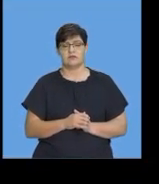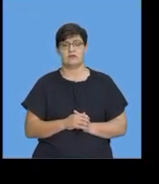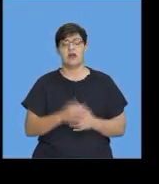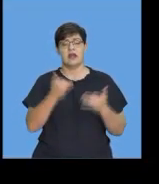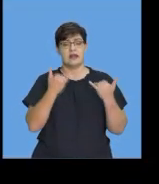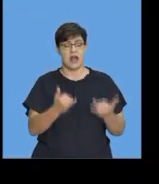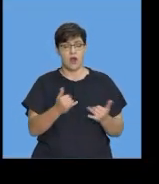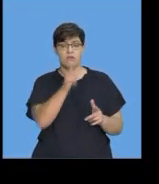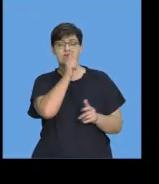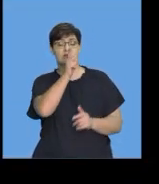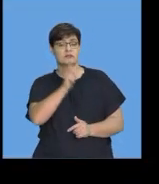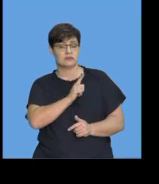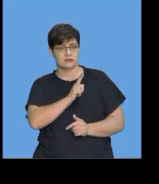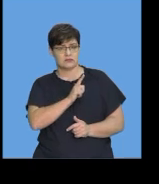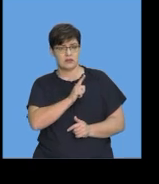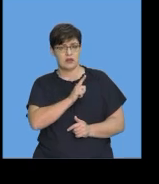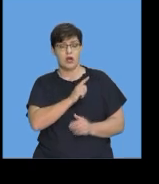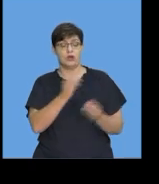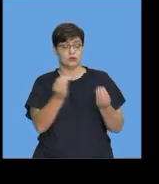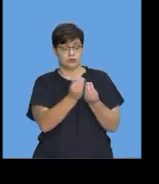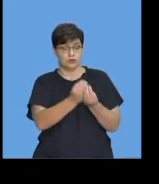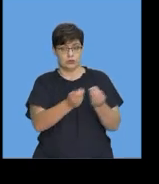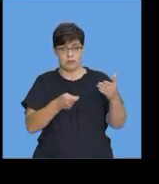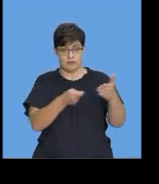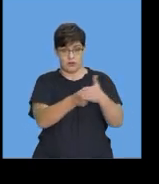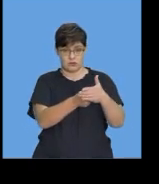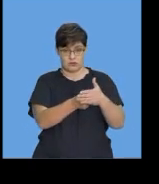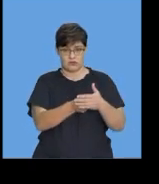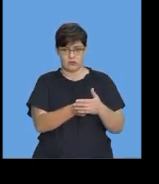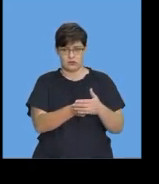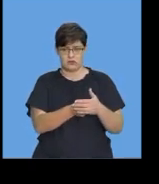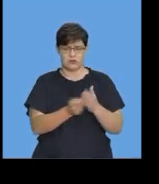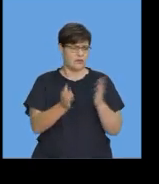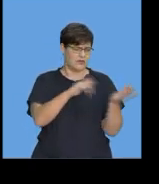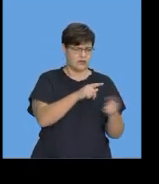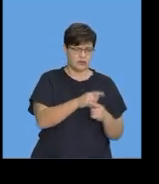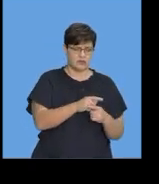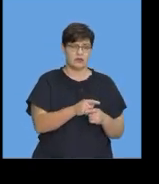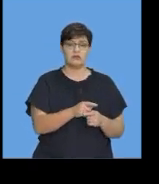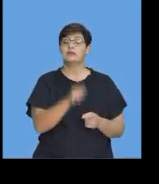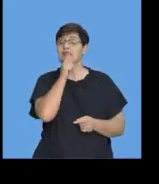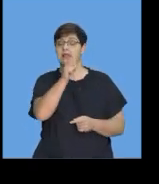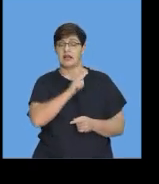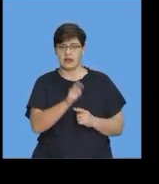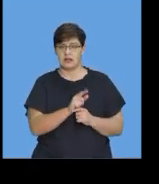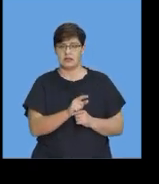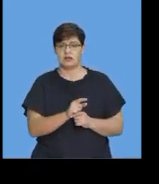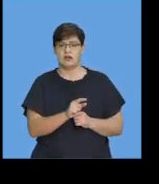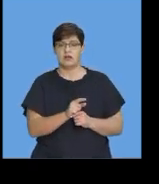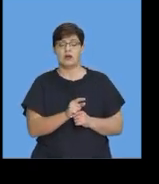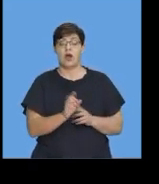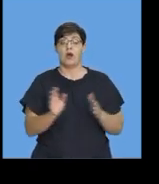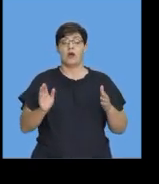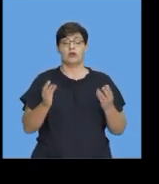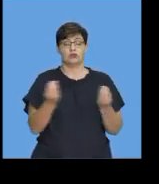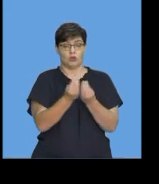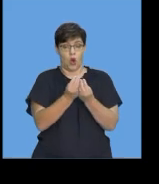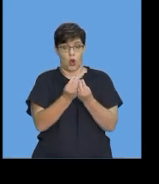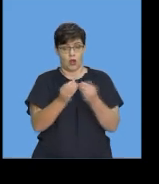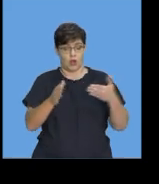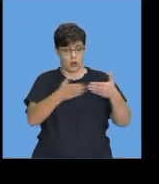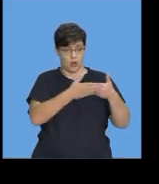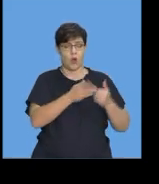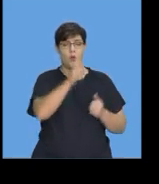are told that we had bought stock. Okay, let's go to the previous slide. They're telling you here, closing stock is made up